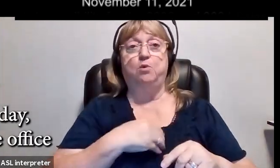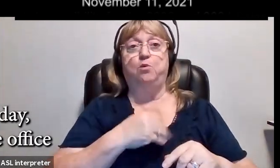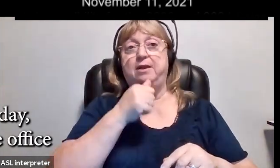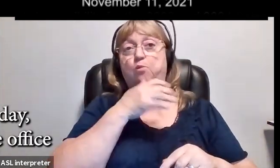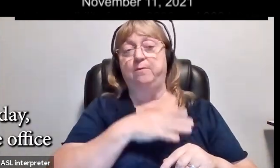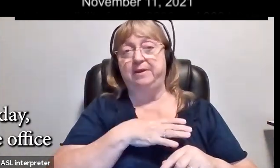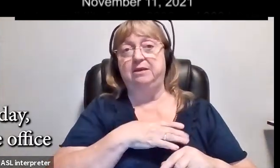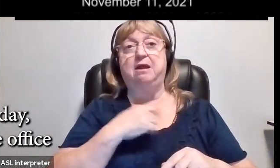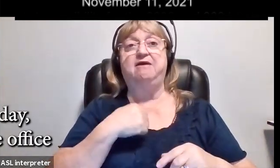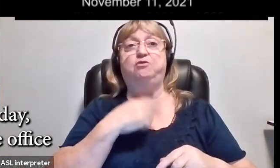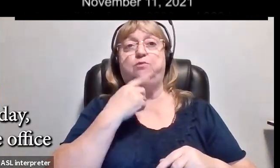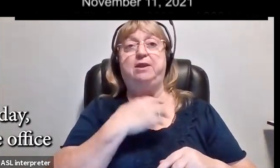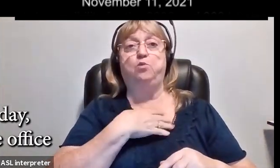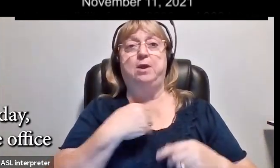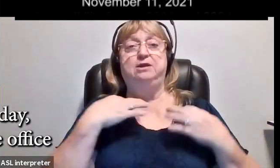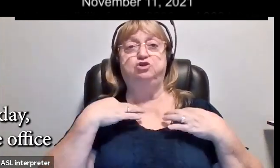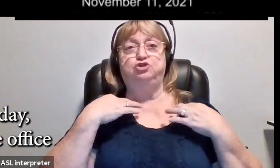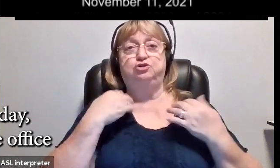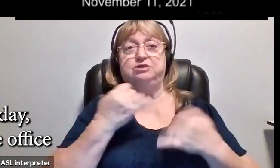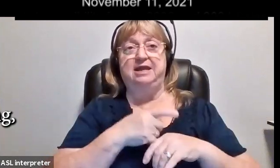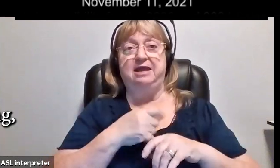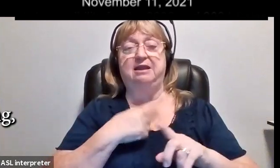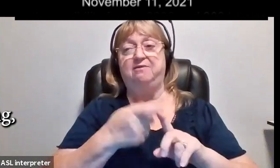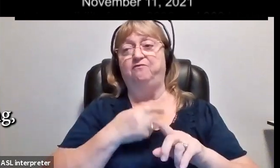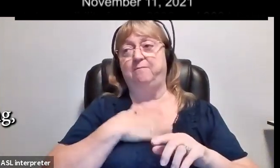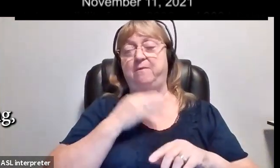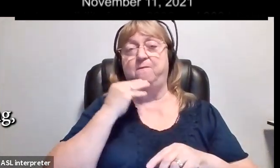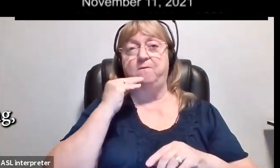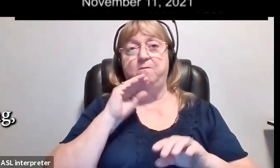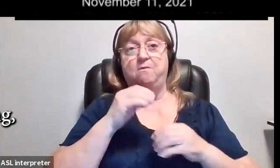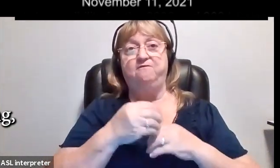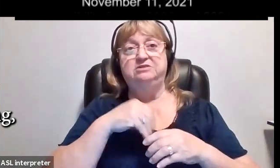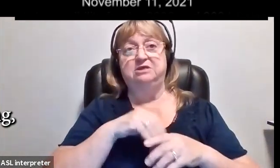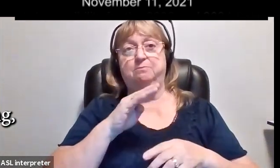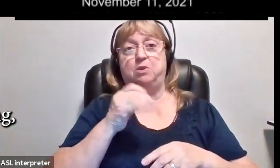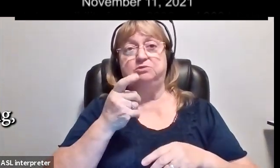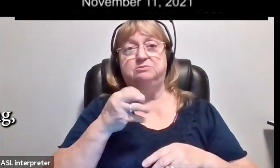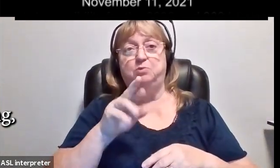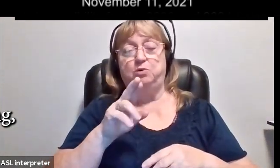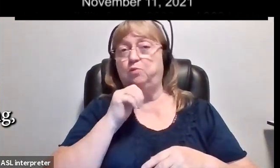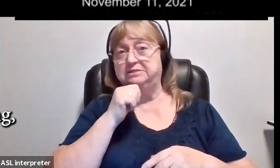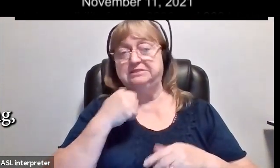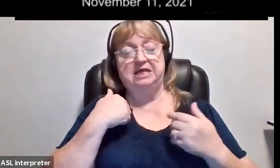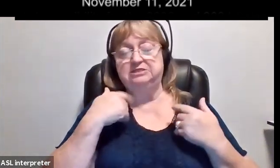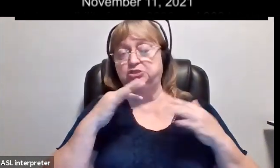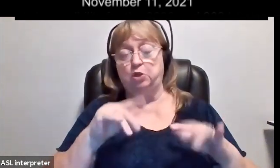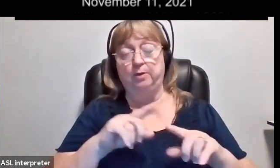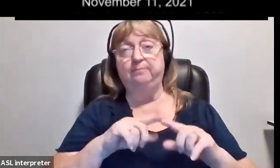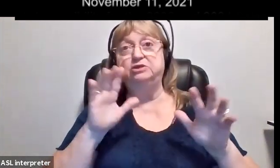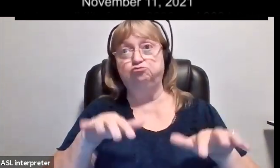white blouse today, and I'm coming to you from my home office in Baltimore, where it's not snowing, but it has been raining. So